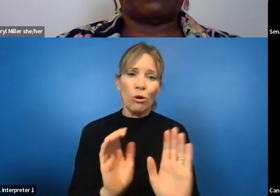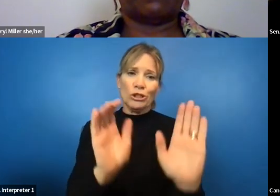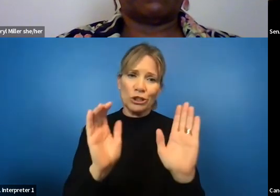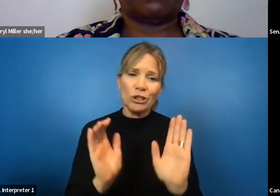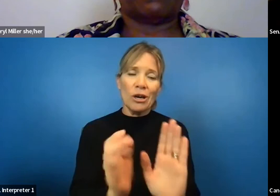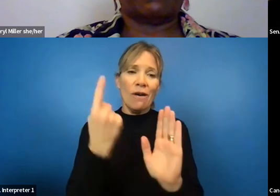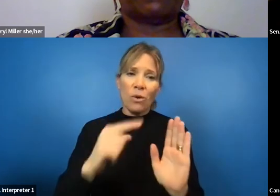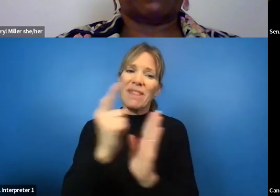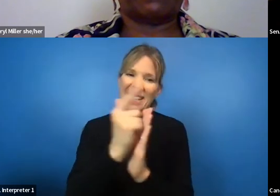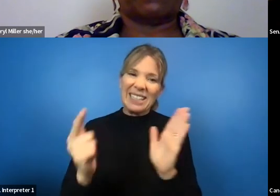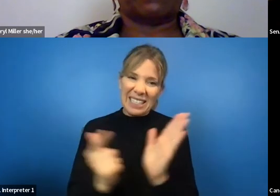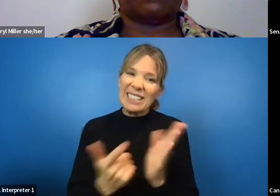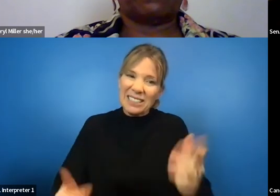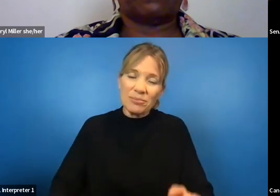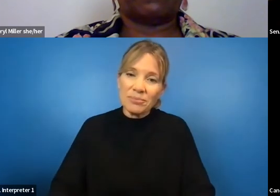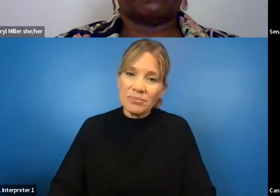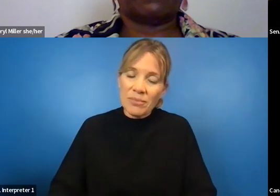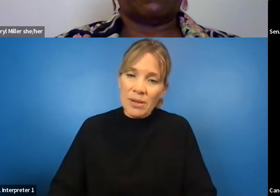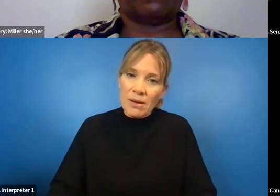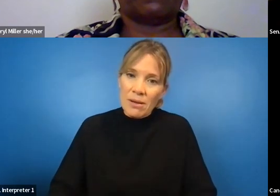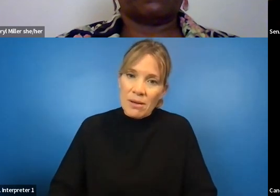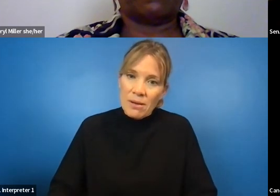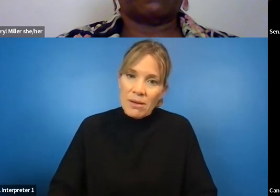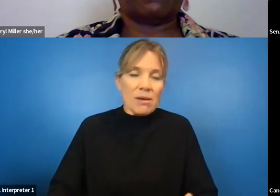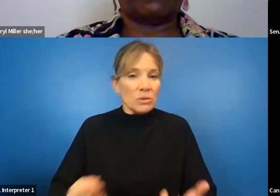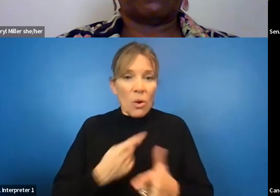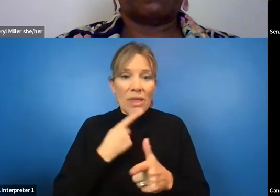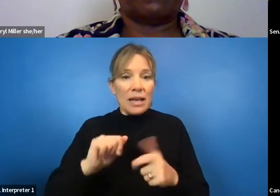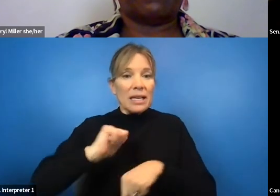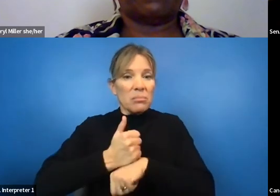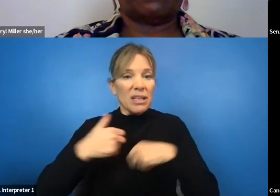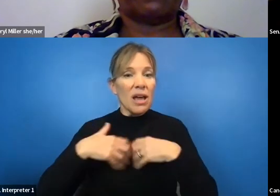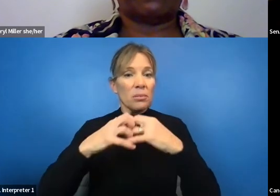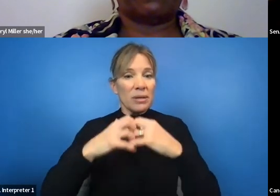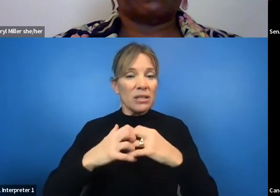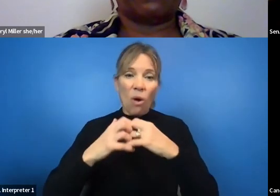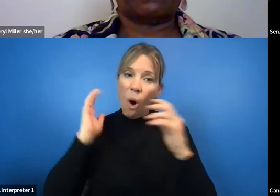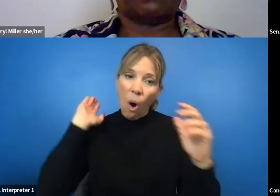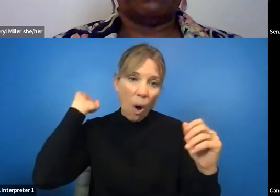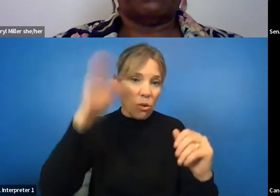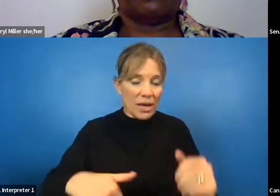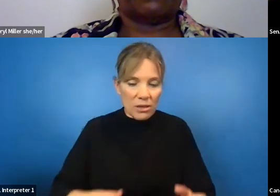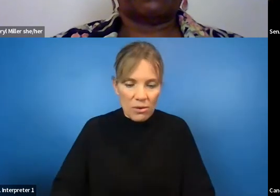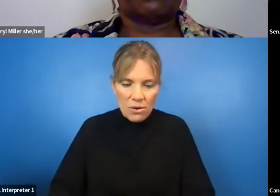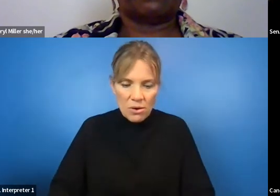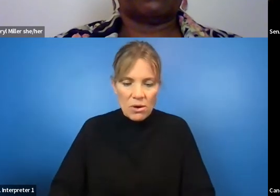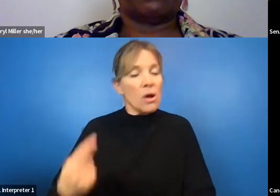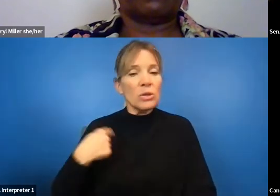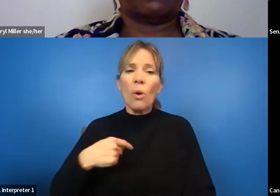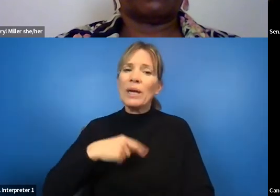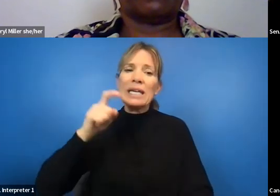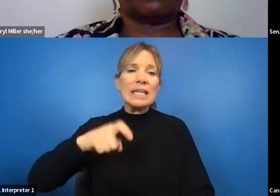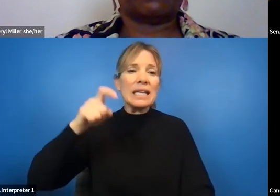this legislation to be implemented all the way through. And so we're going to need